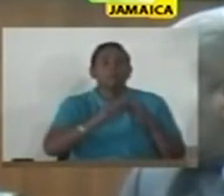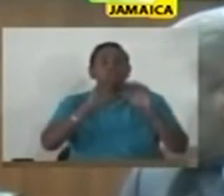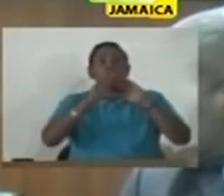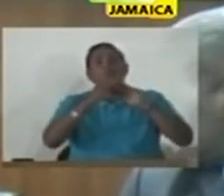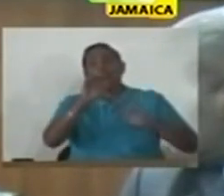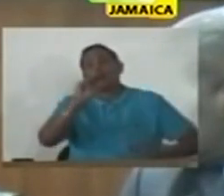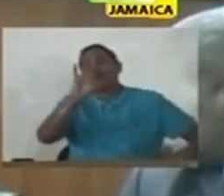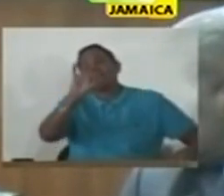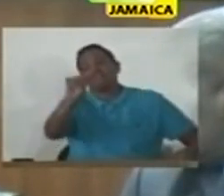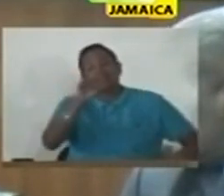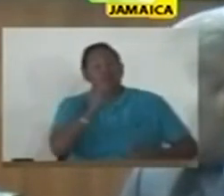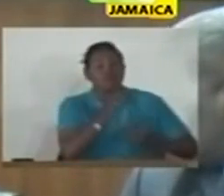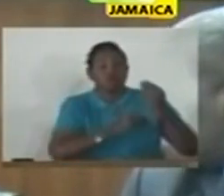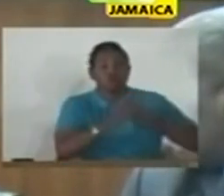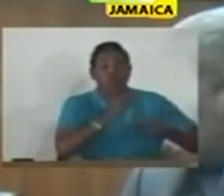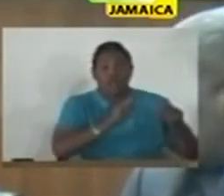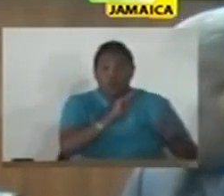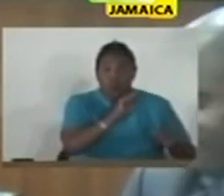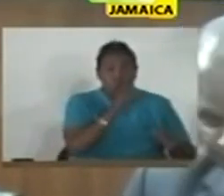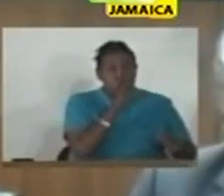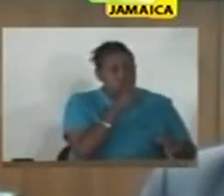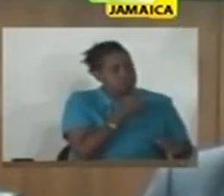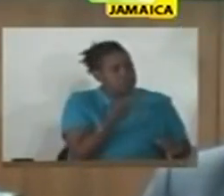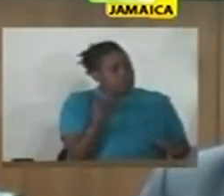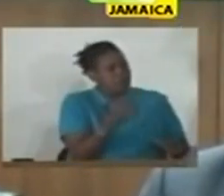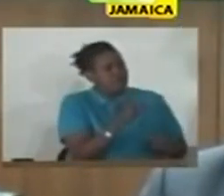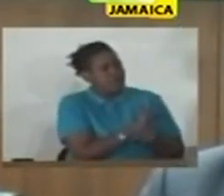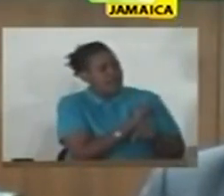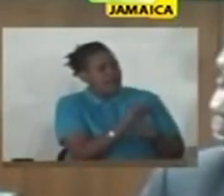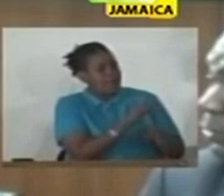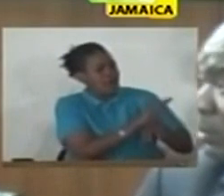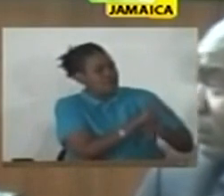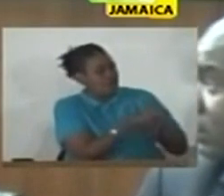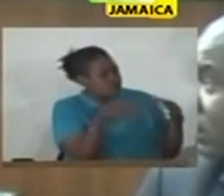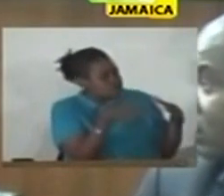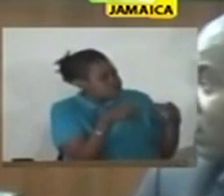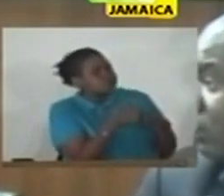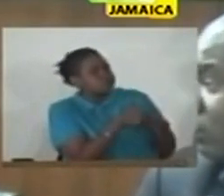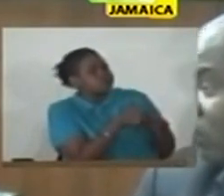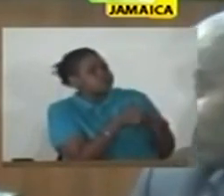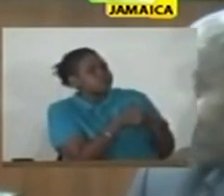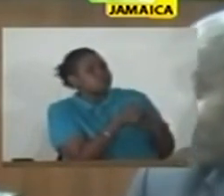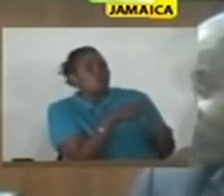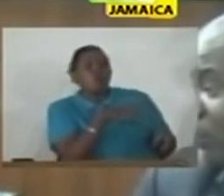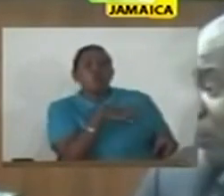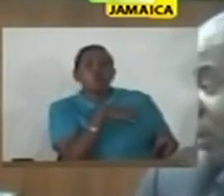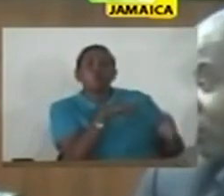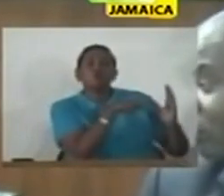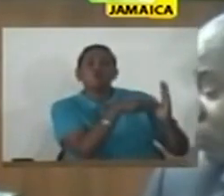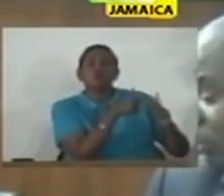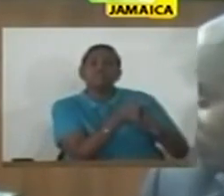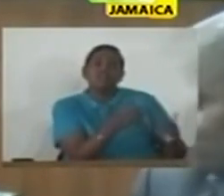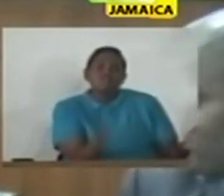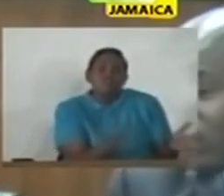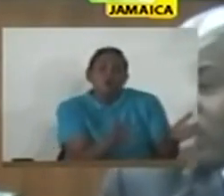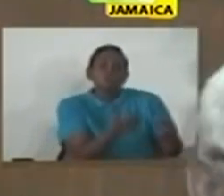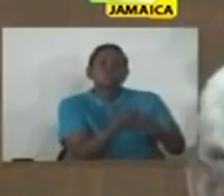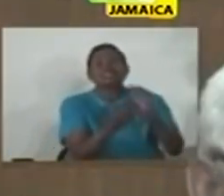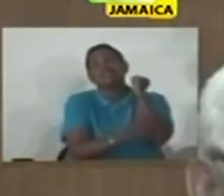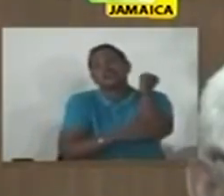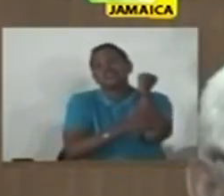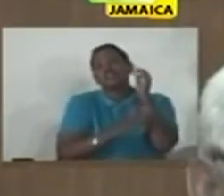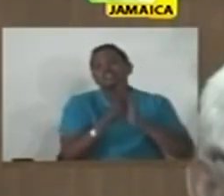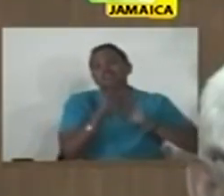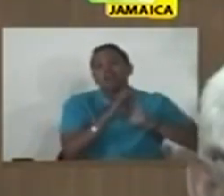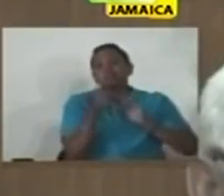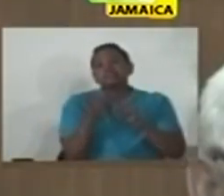of Trade Unions, who, as members of the Labour Advisory Council, play an integral role in fostering national development. The